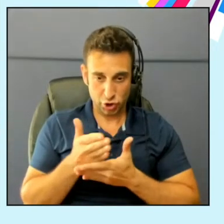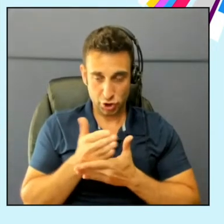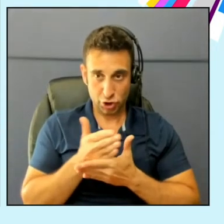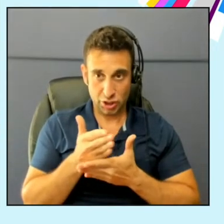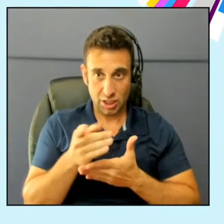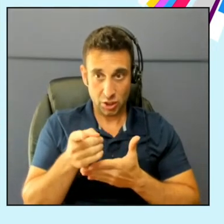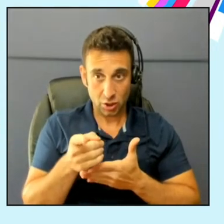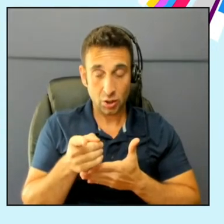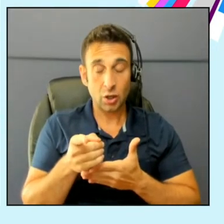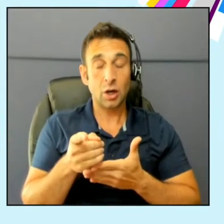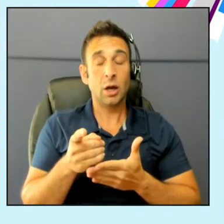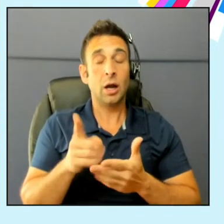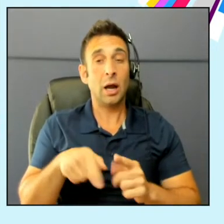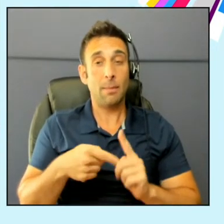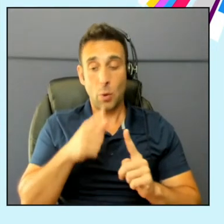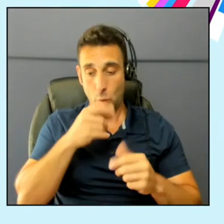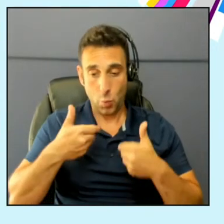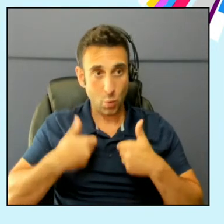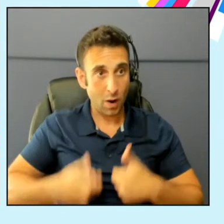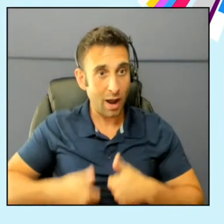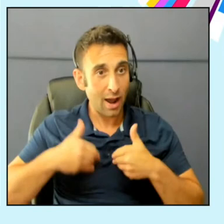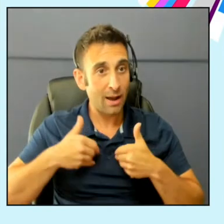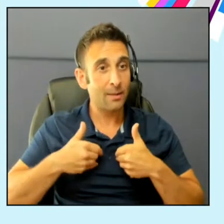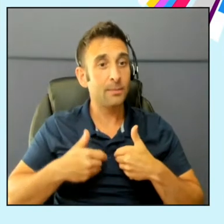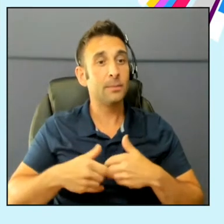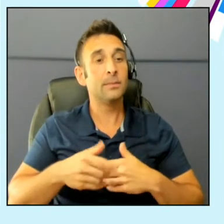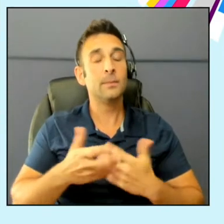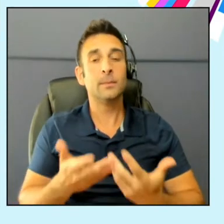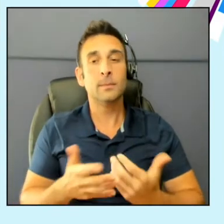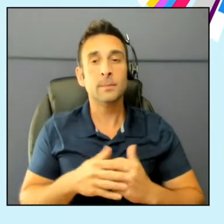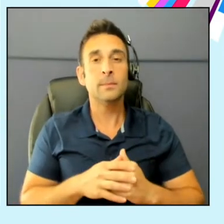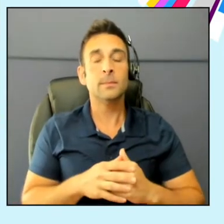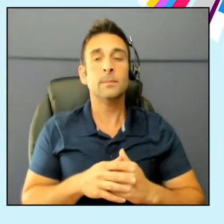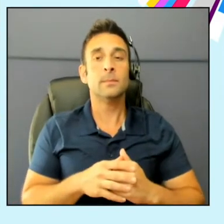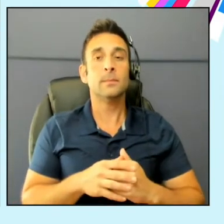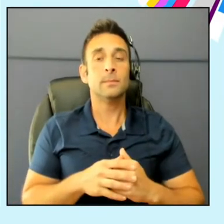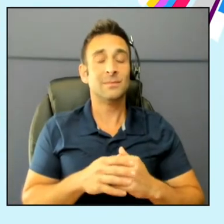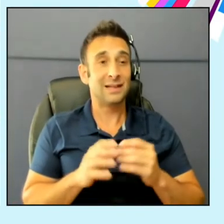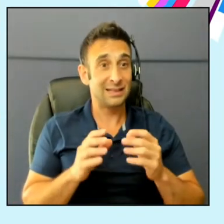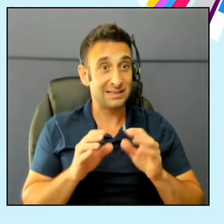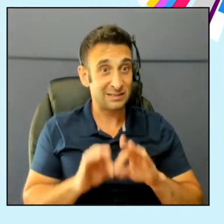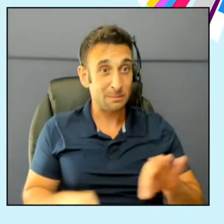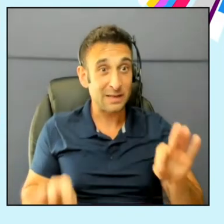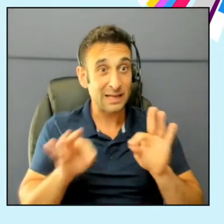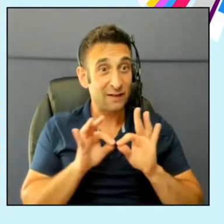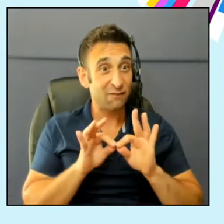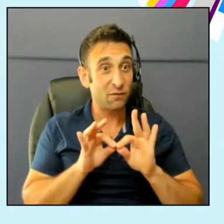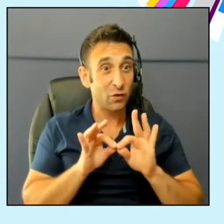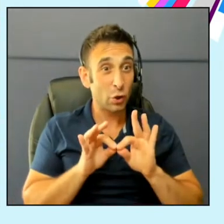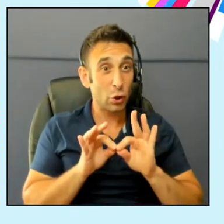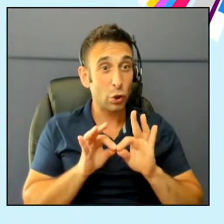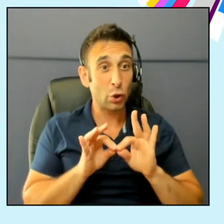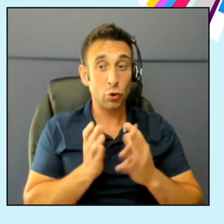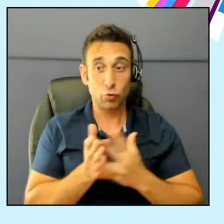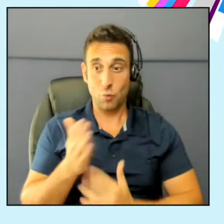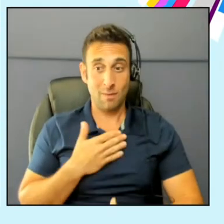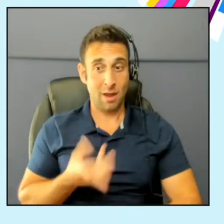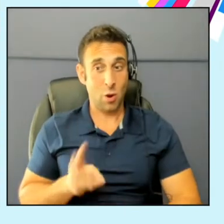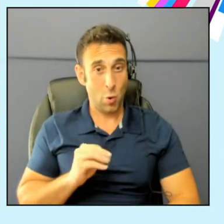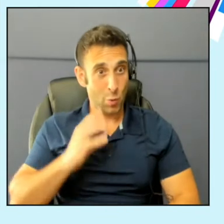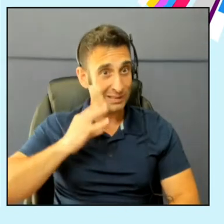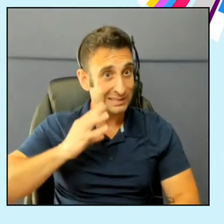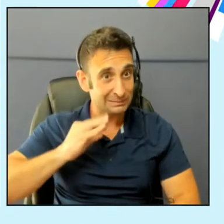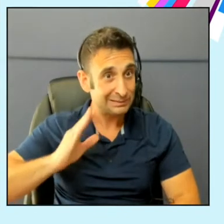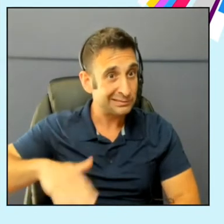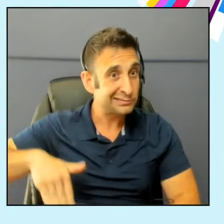sharing something about who you are and how, meaningful it is your lived experiences, the things that you've gone through,